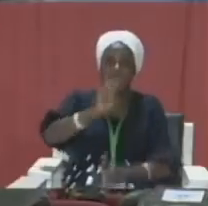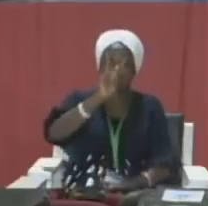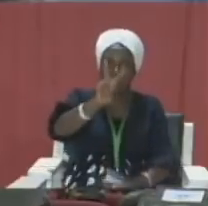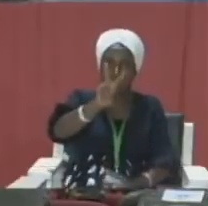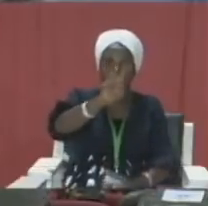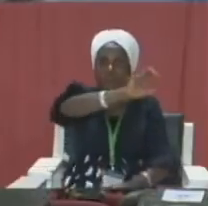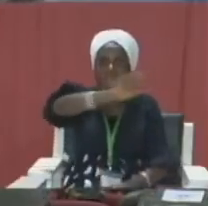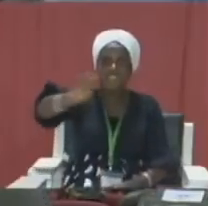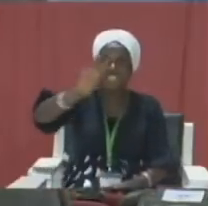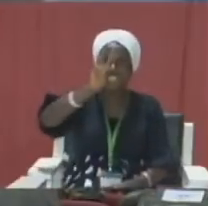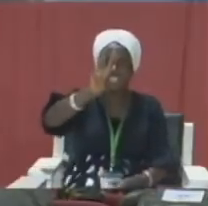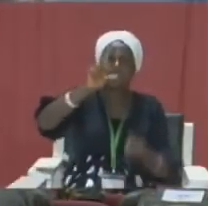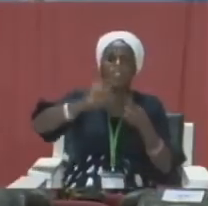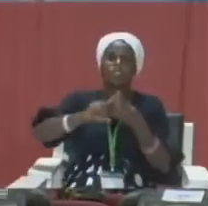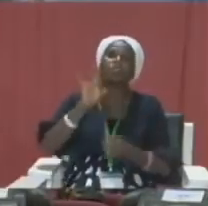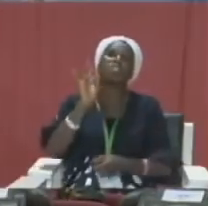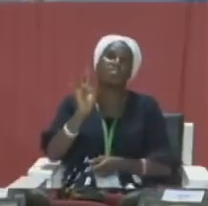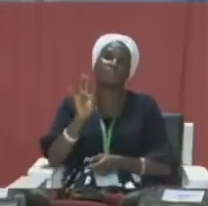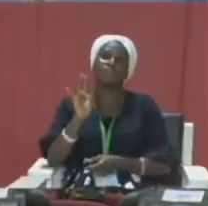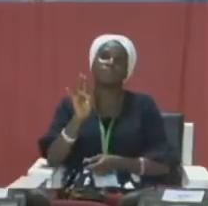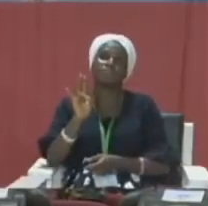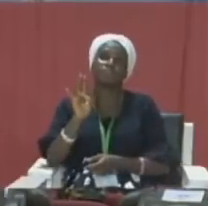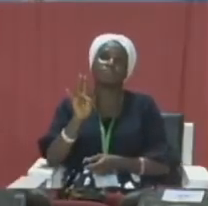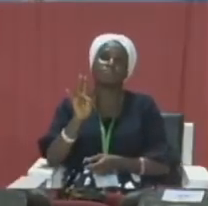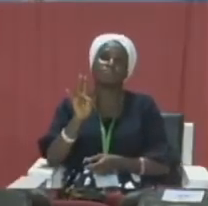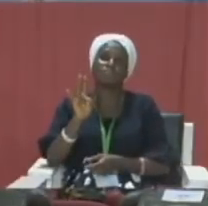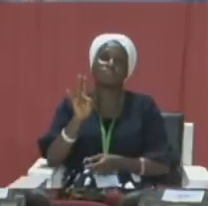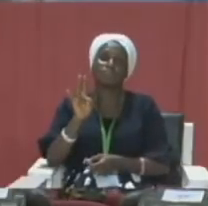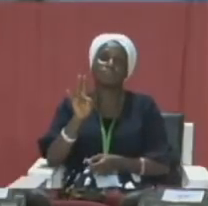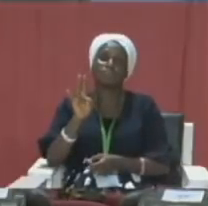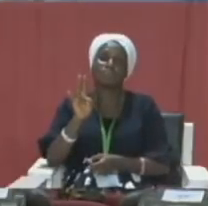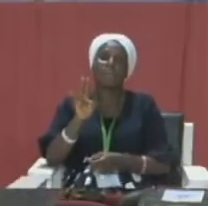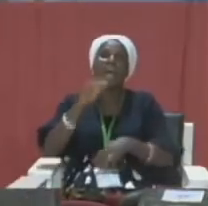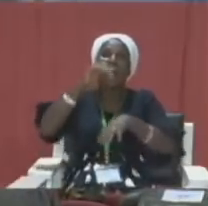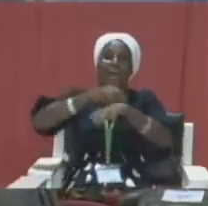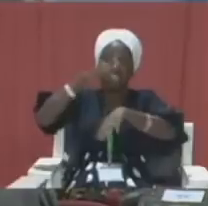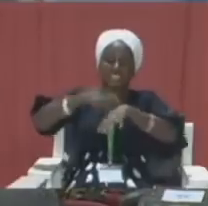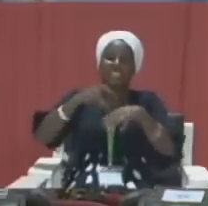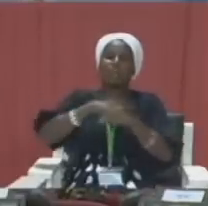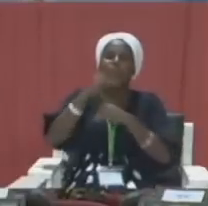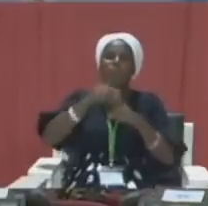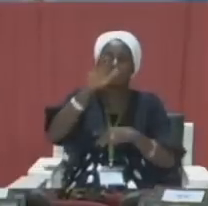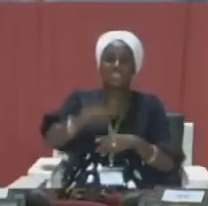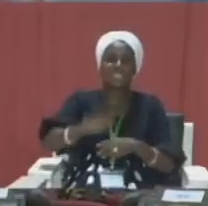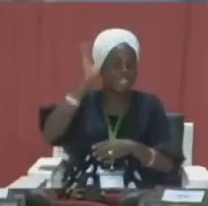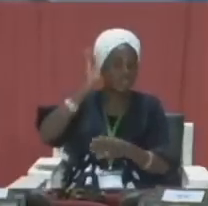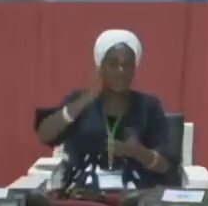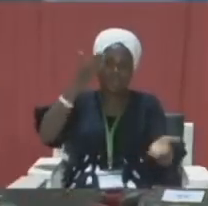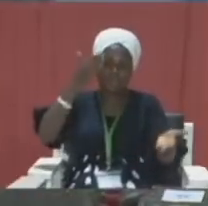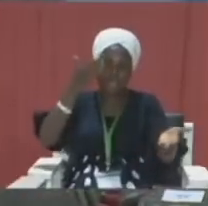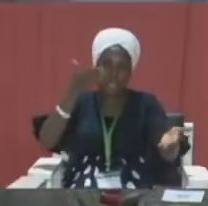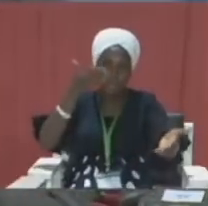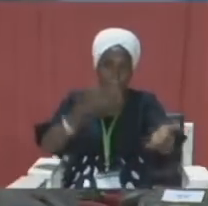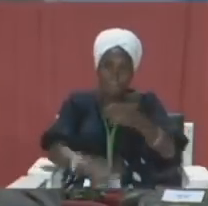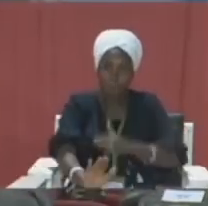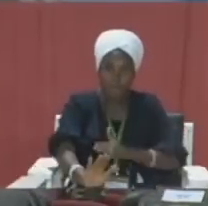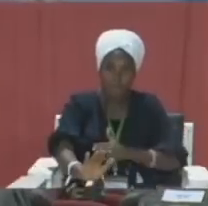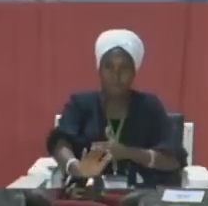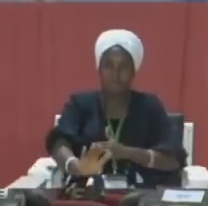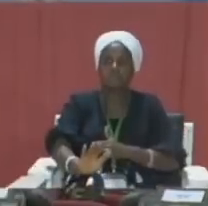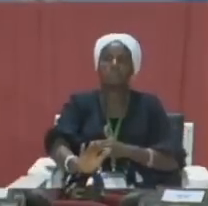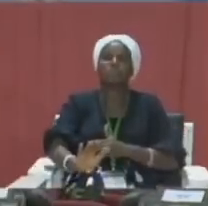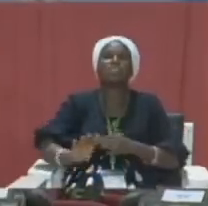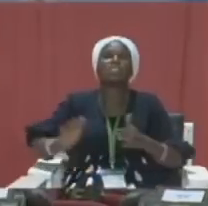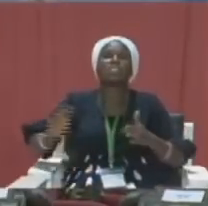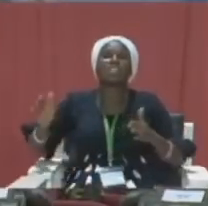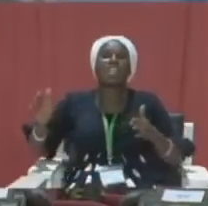Psalm 2:6-7. At the time when the child will come, God dispatched an angel called Gabriel.